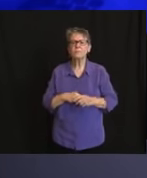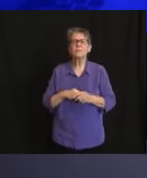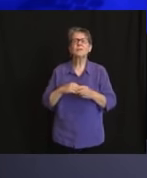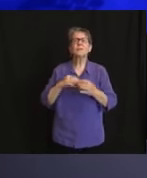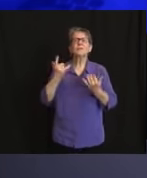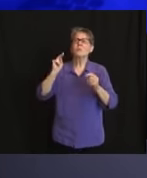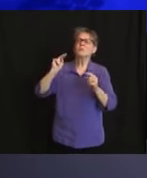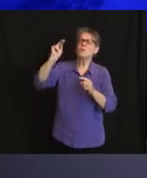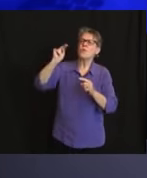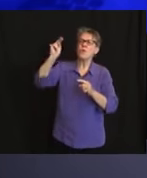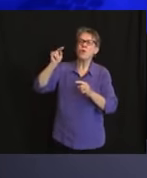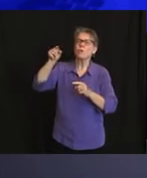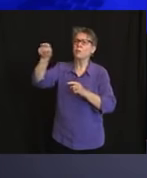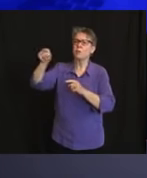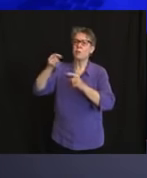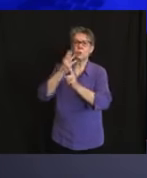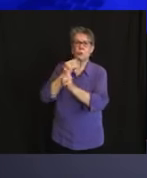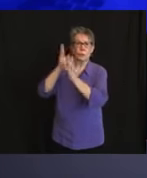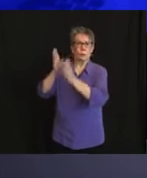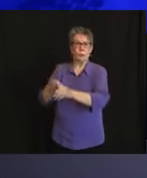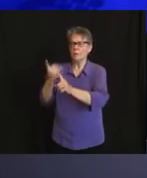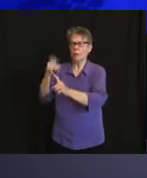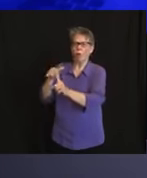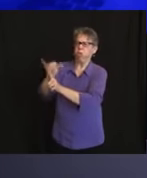was charged with